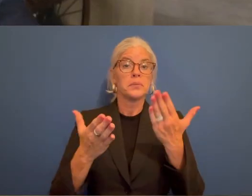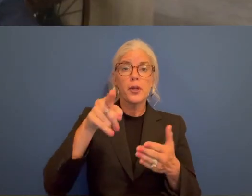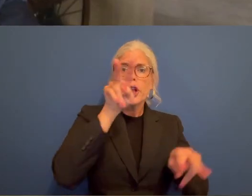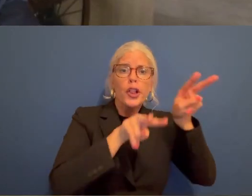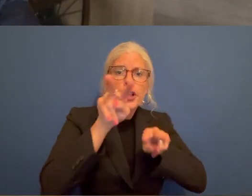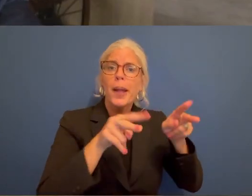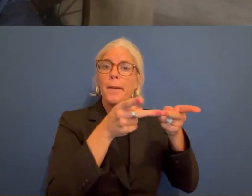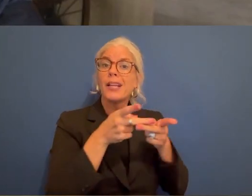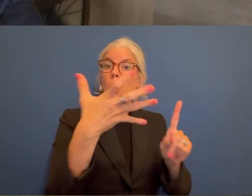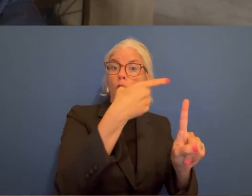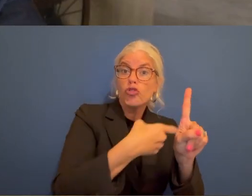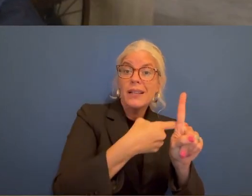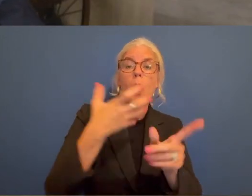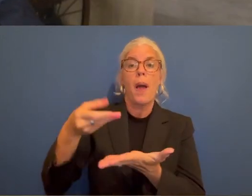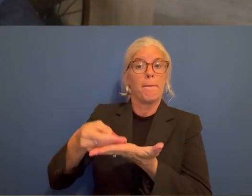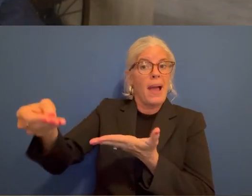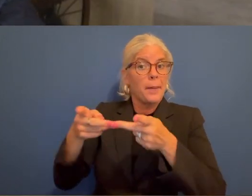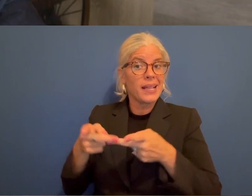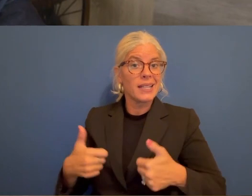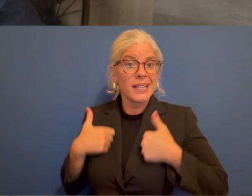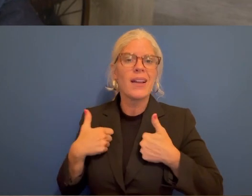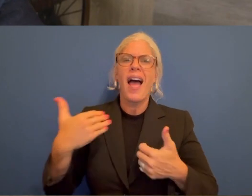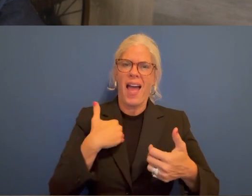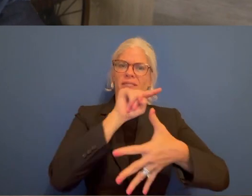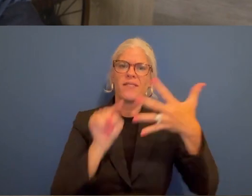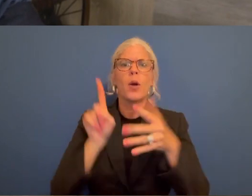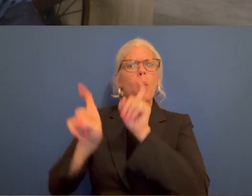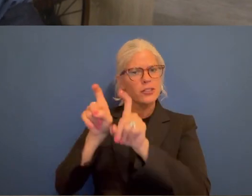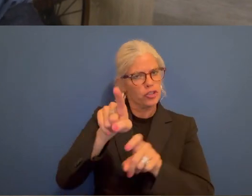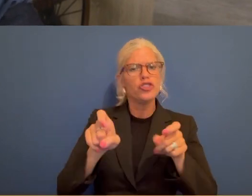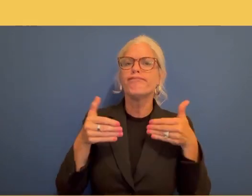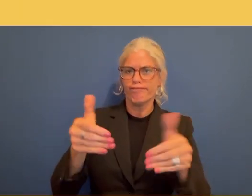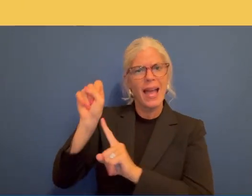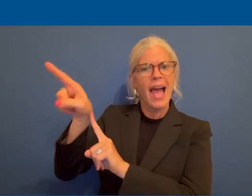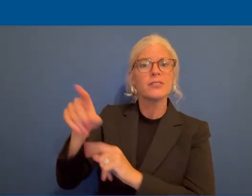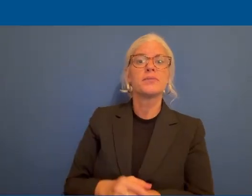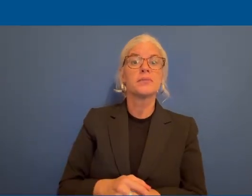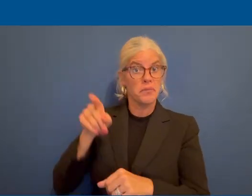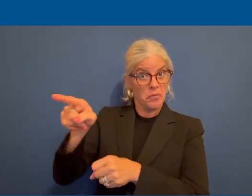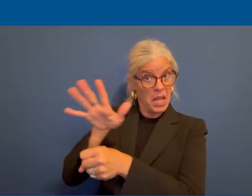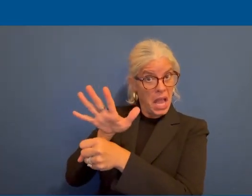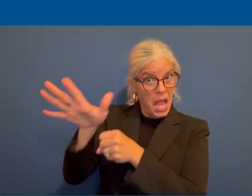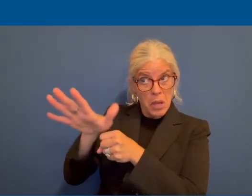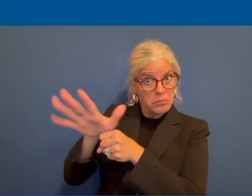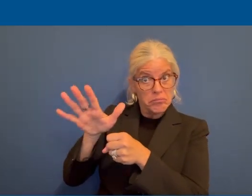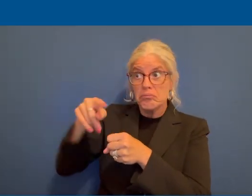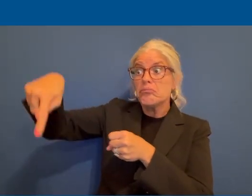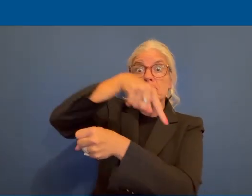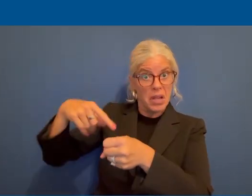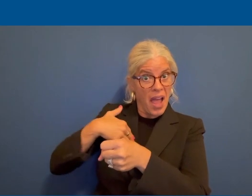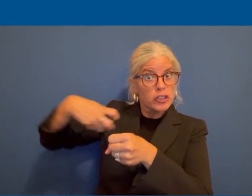Whether you're looking for a place to rent or to purchase a place to live, there are some questions you should ask. Is there adequate means for